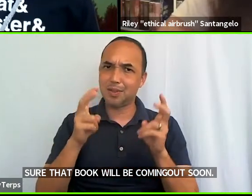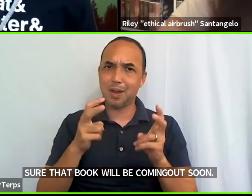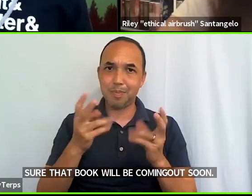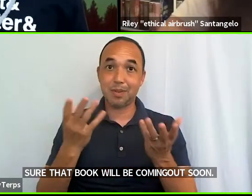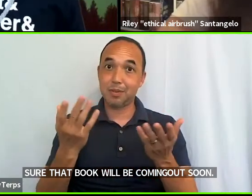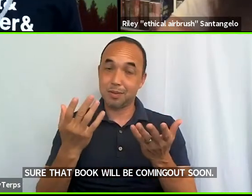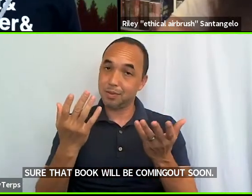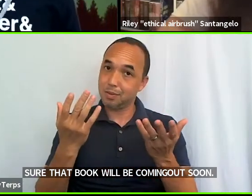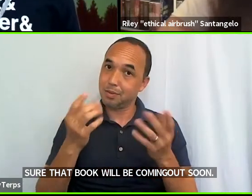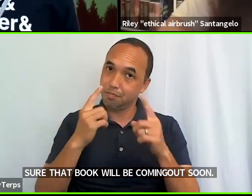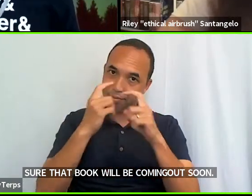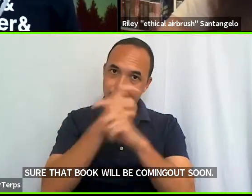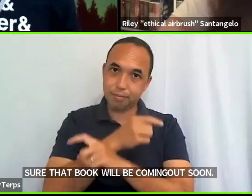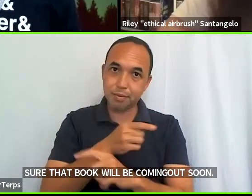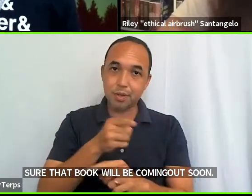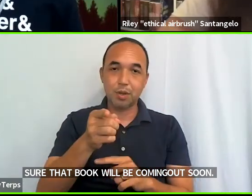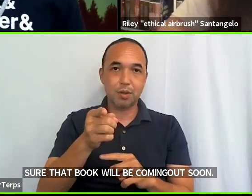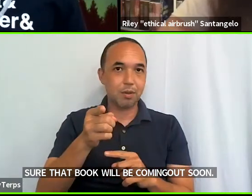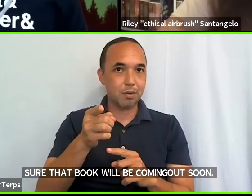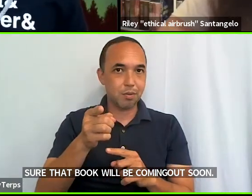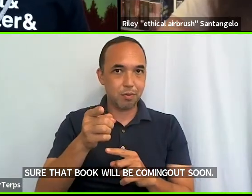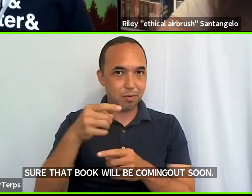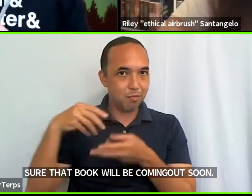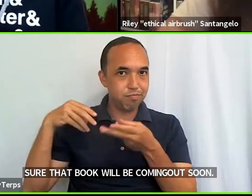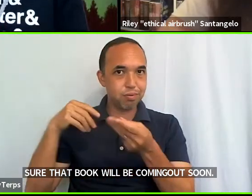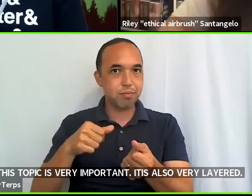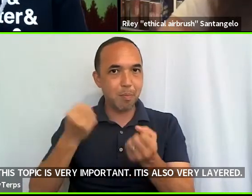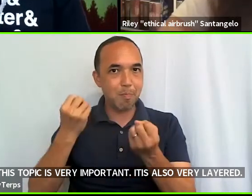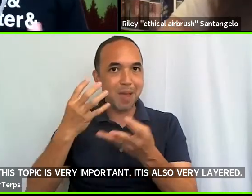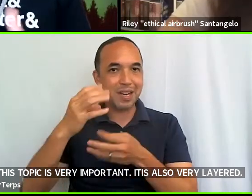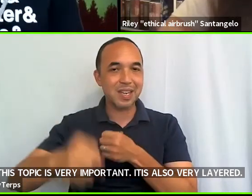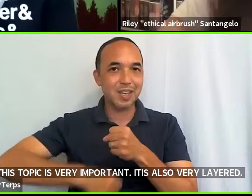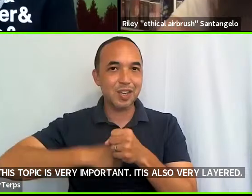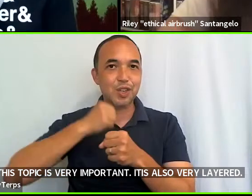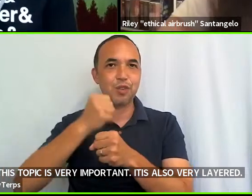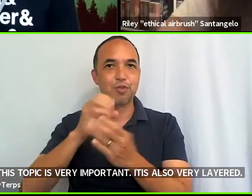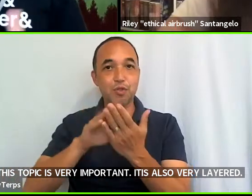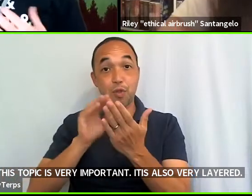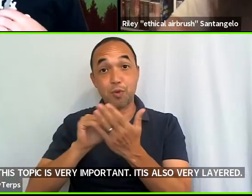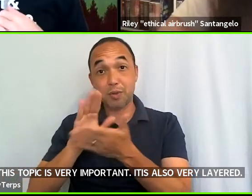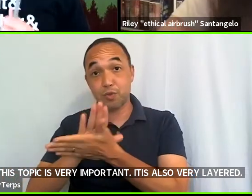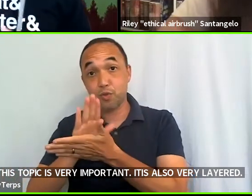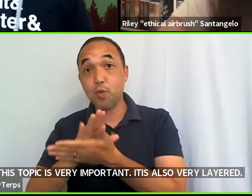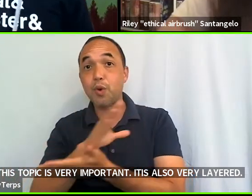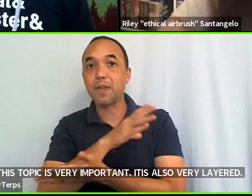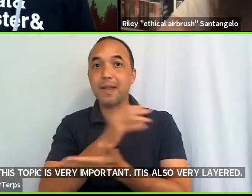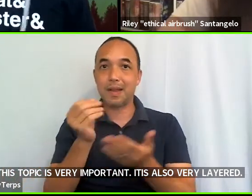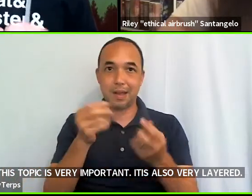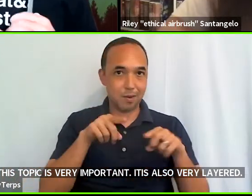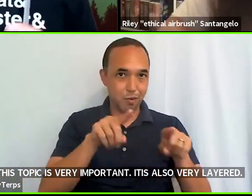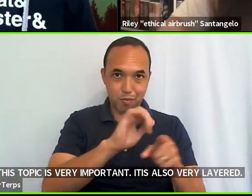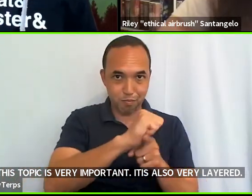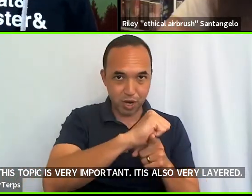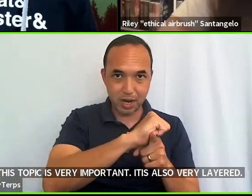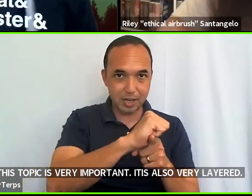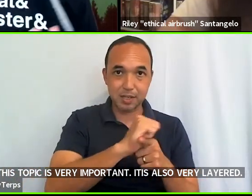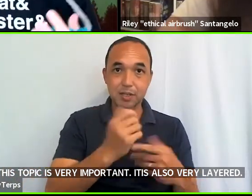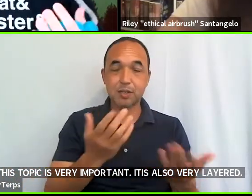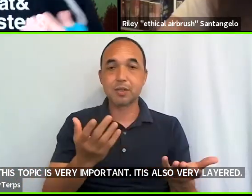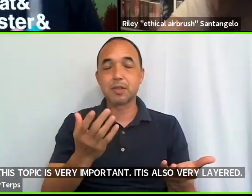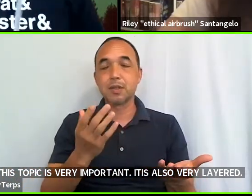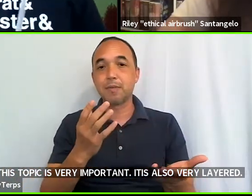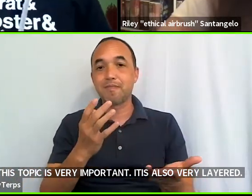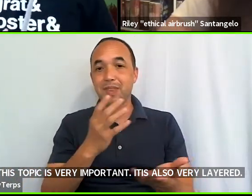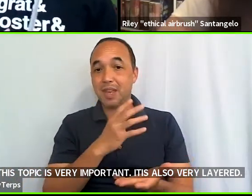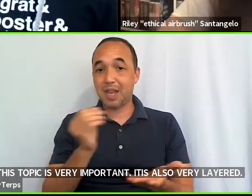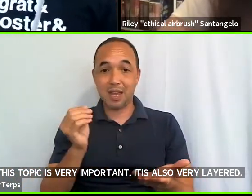years learning elements of design, not only in school, but also on the job. There's a new